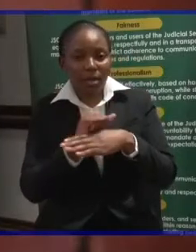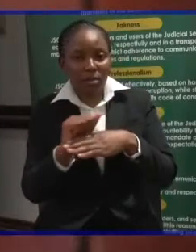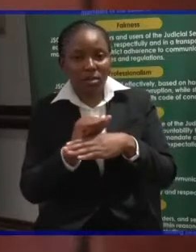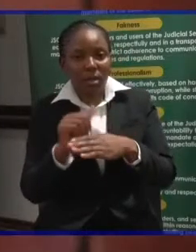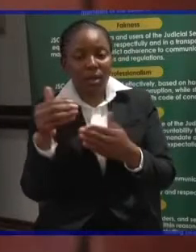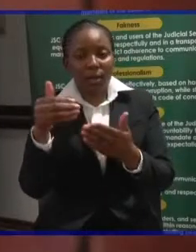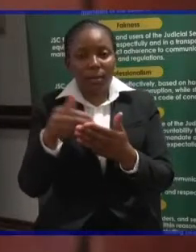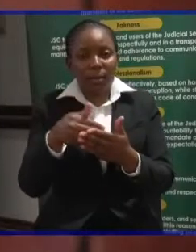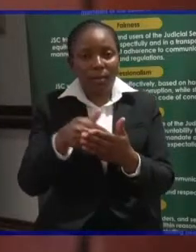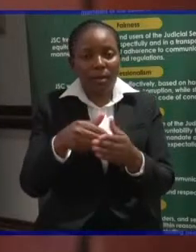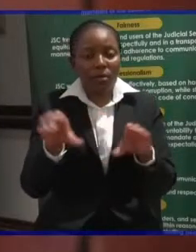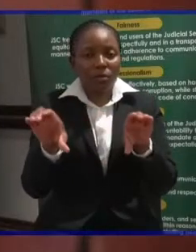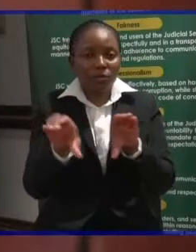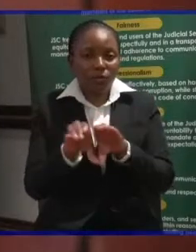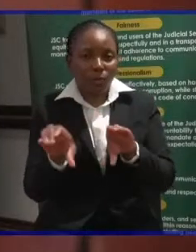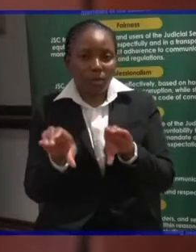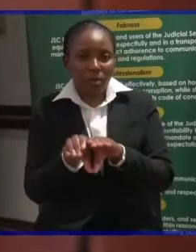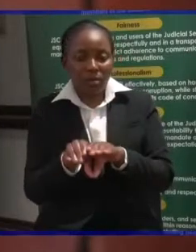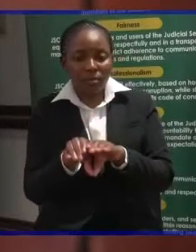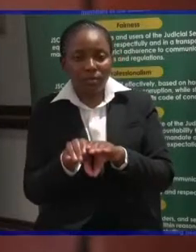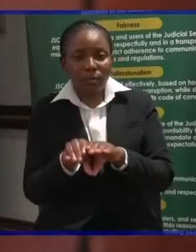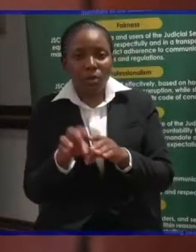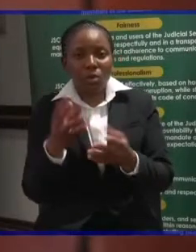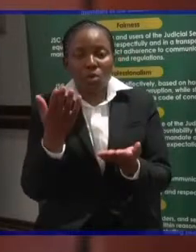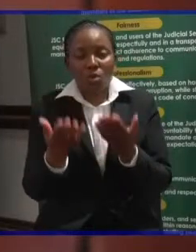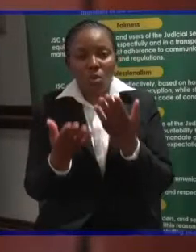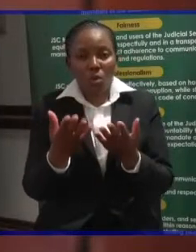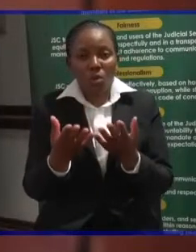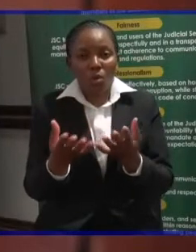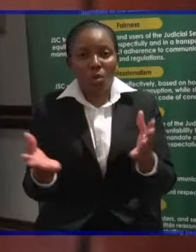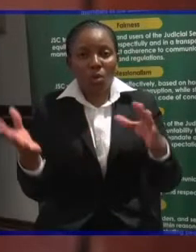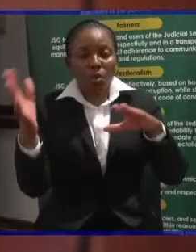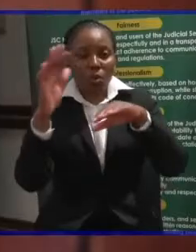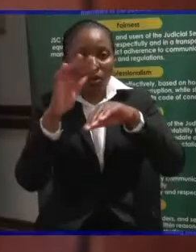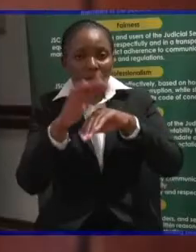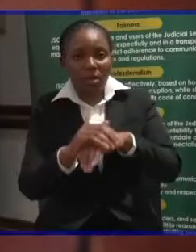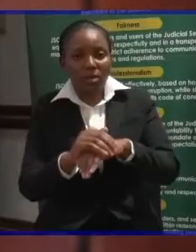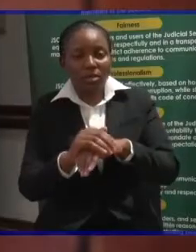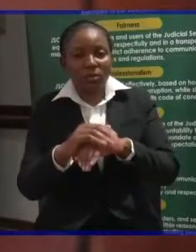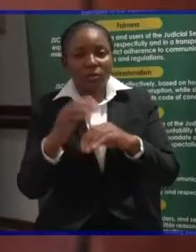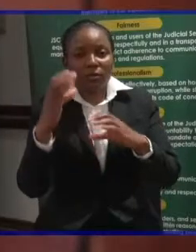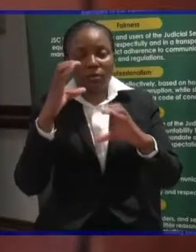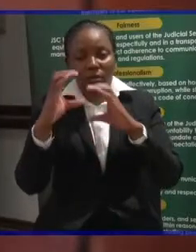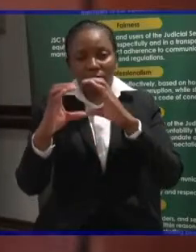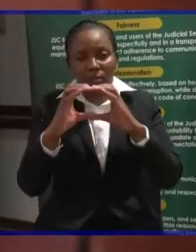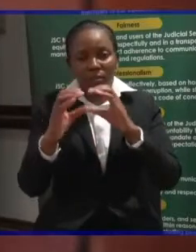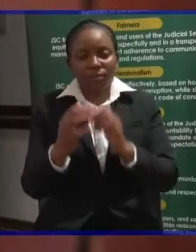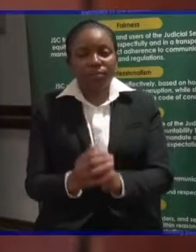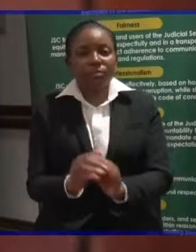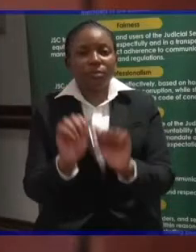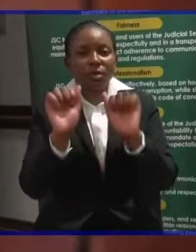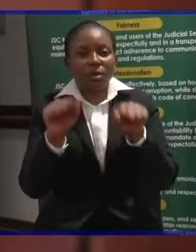employment, or collective bargaining agreement.